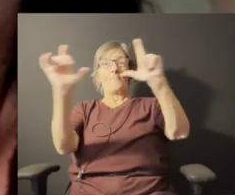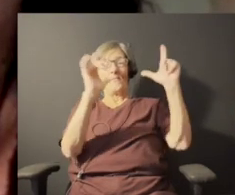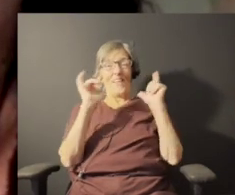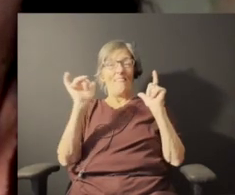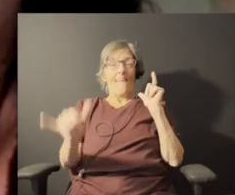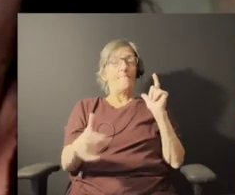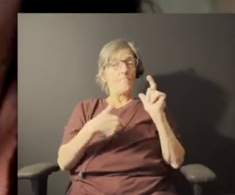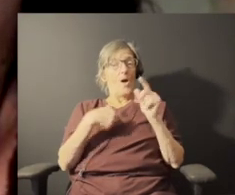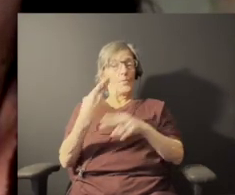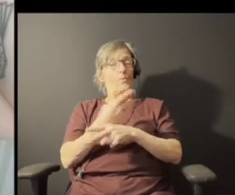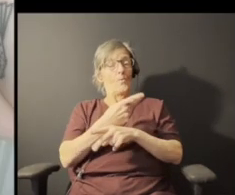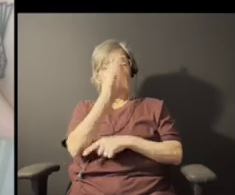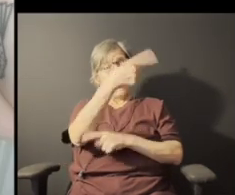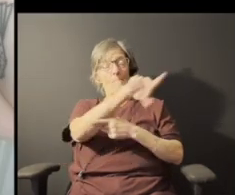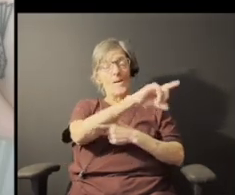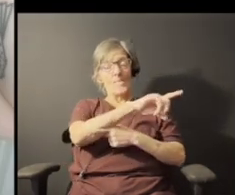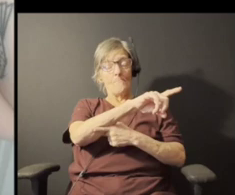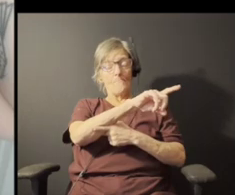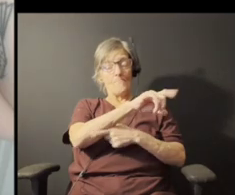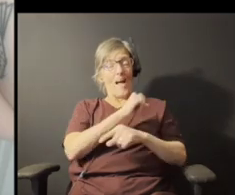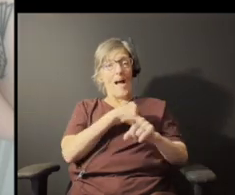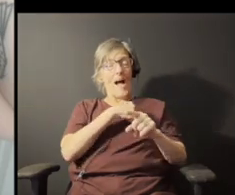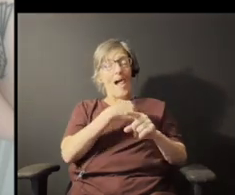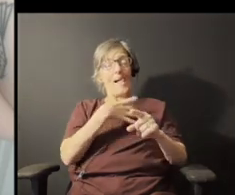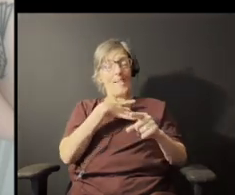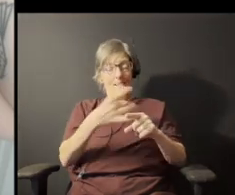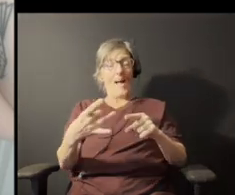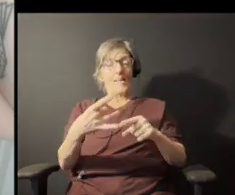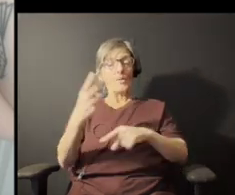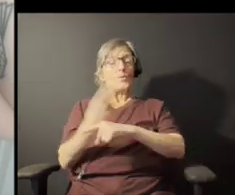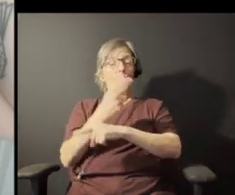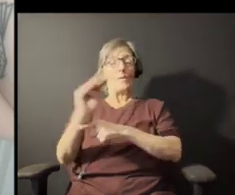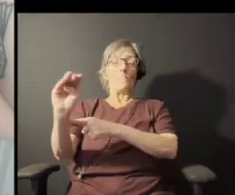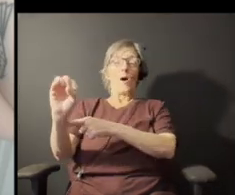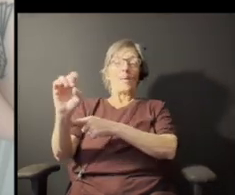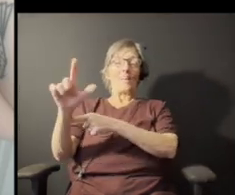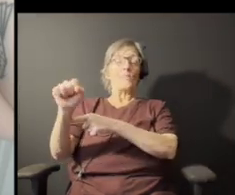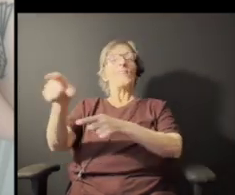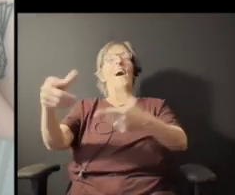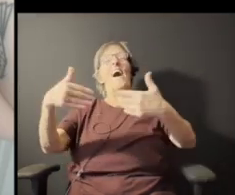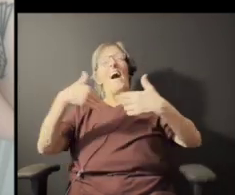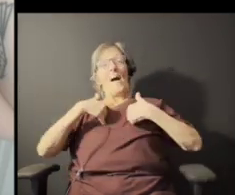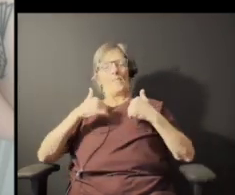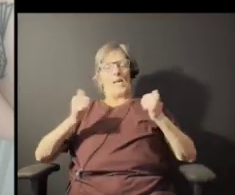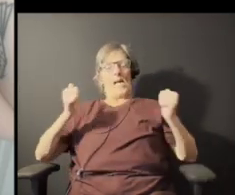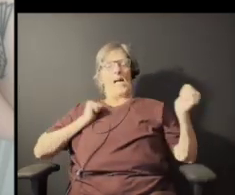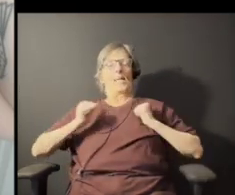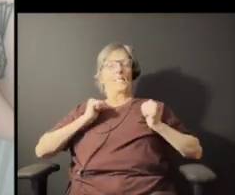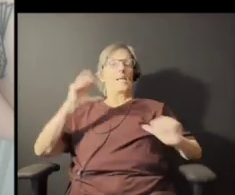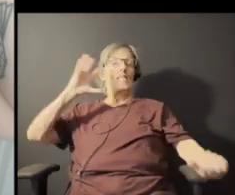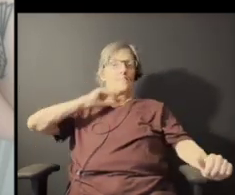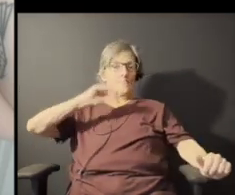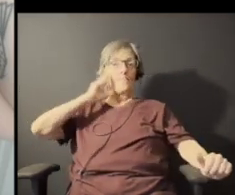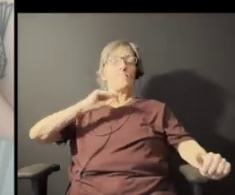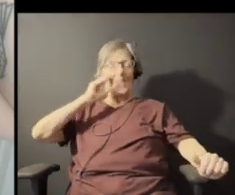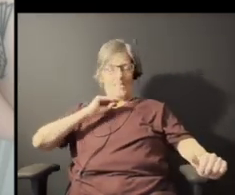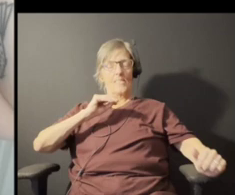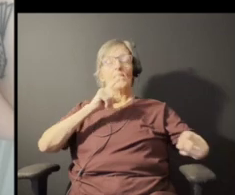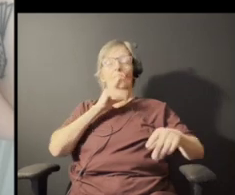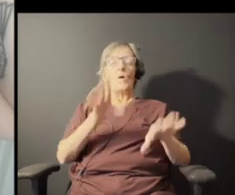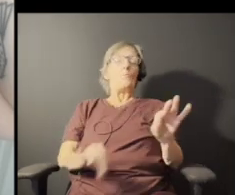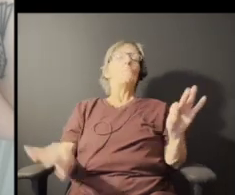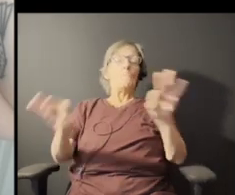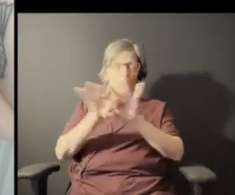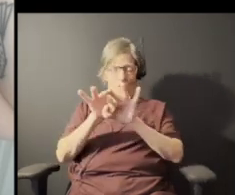of, that I like to use models who have some kind of acting experience, because I think that's really important